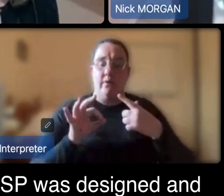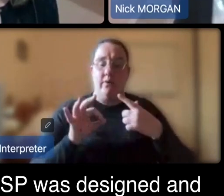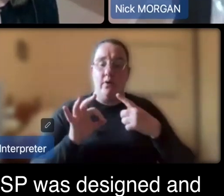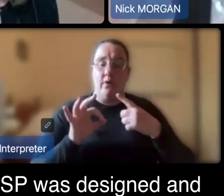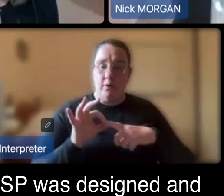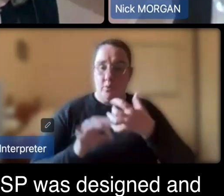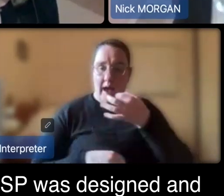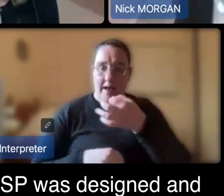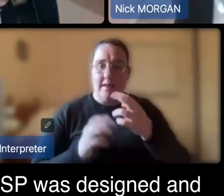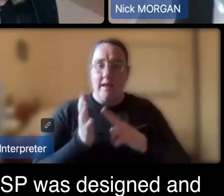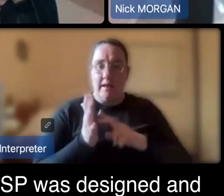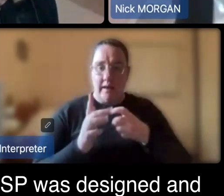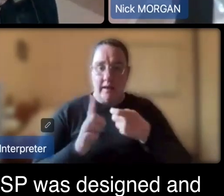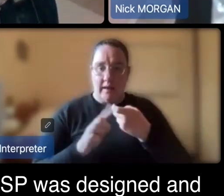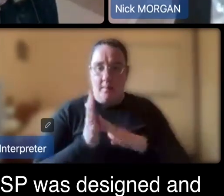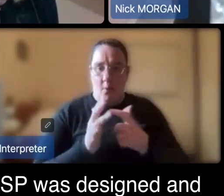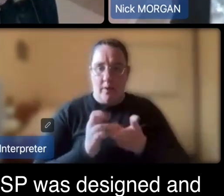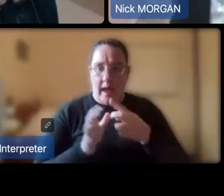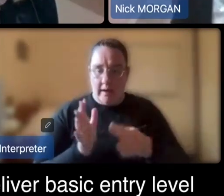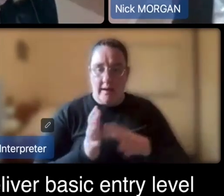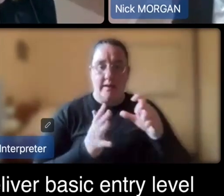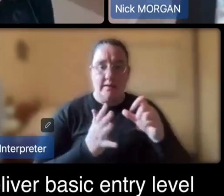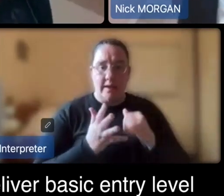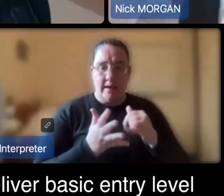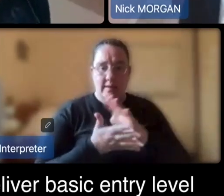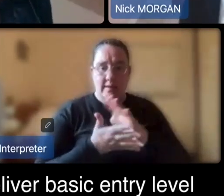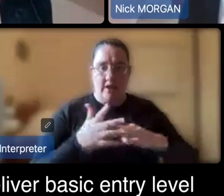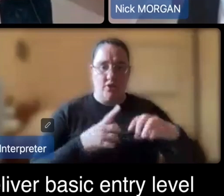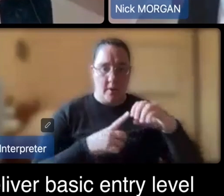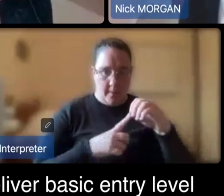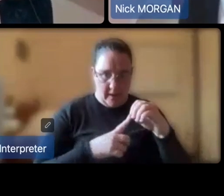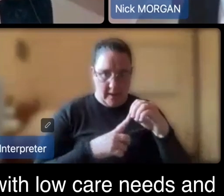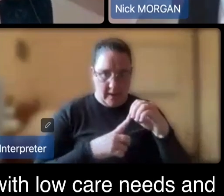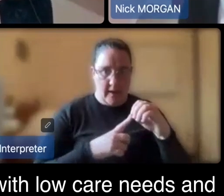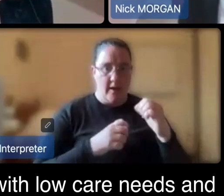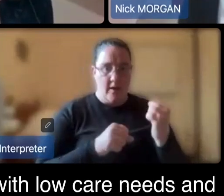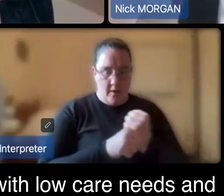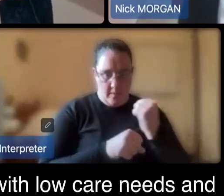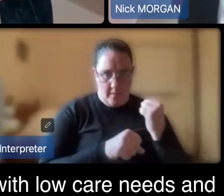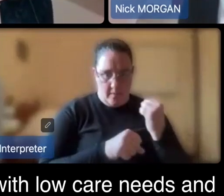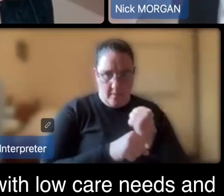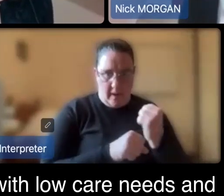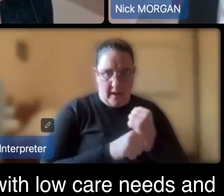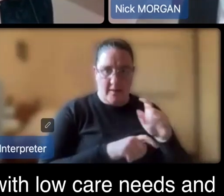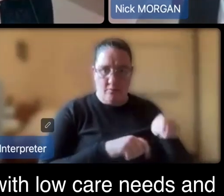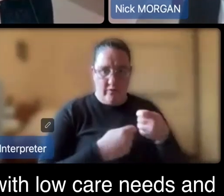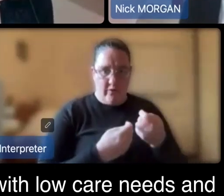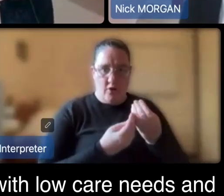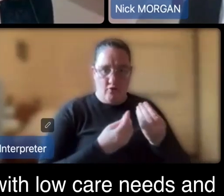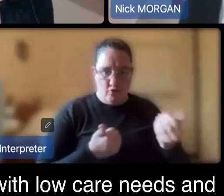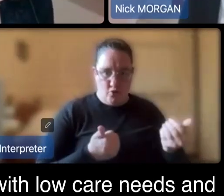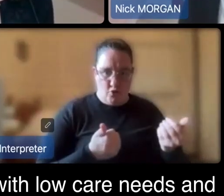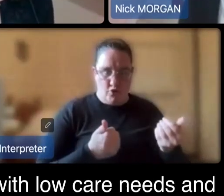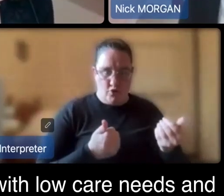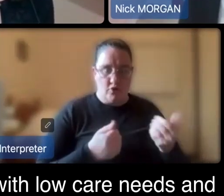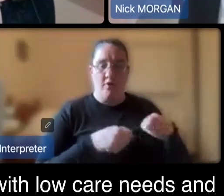The question is that CHSP was designed and provided a resource to deliver basic entry-level care for eligible